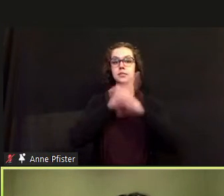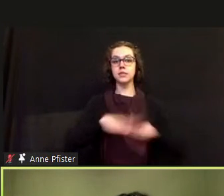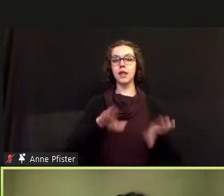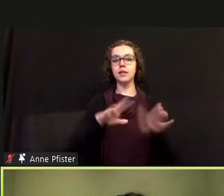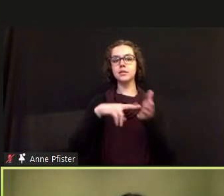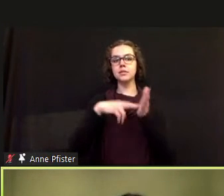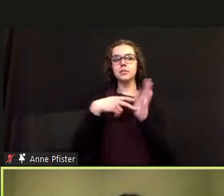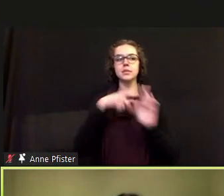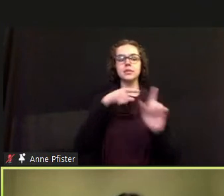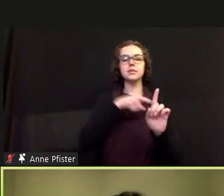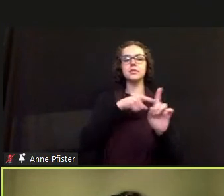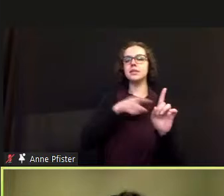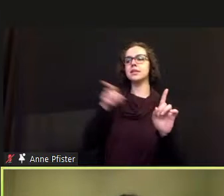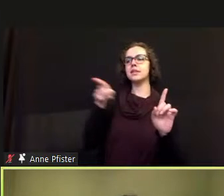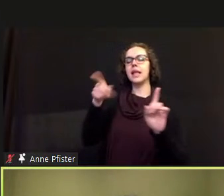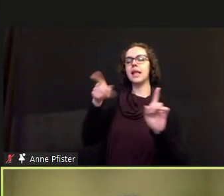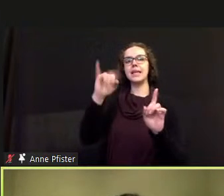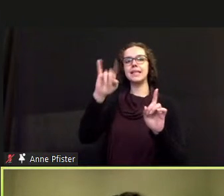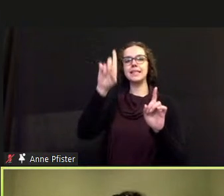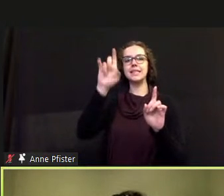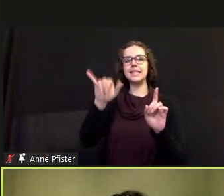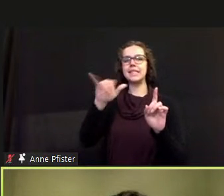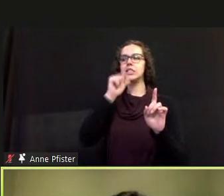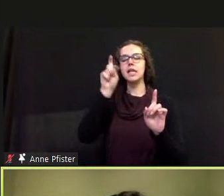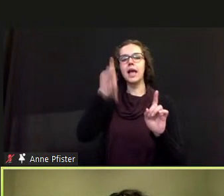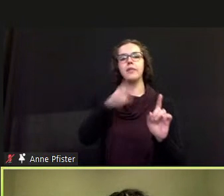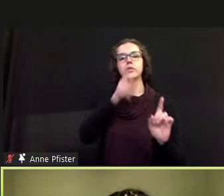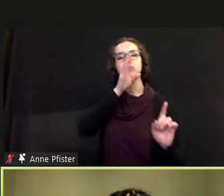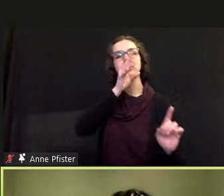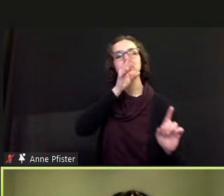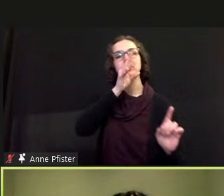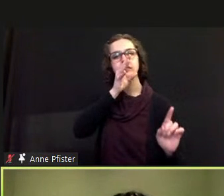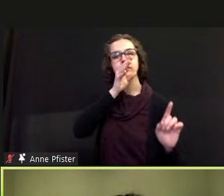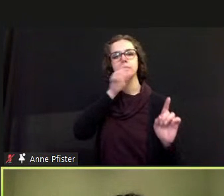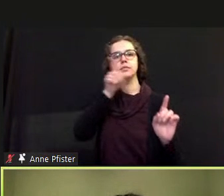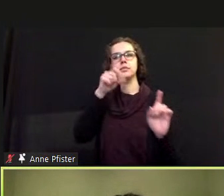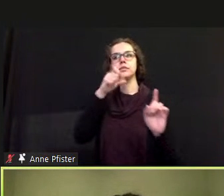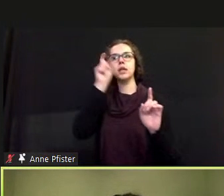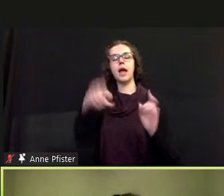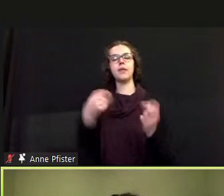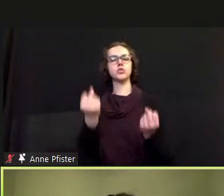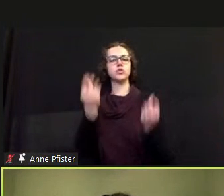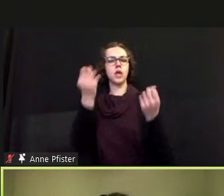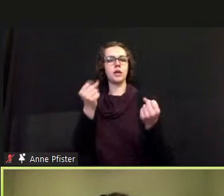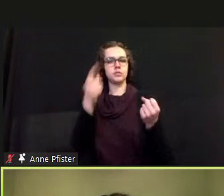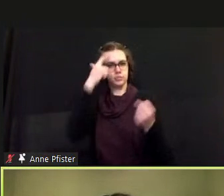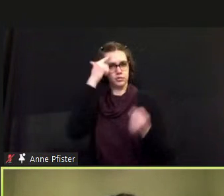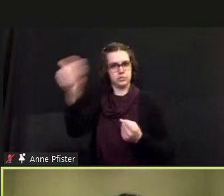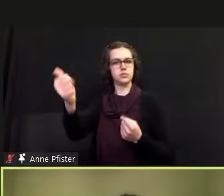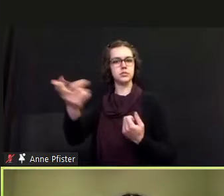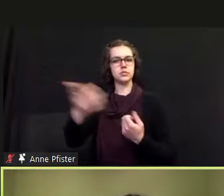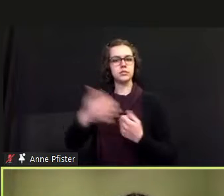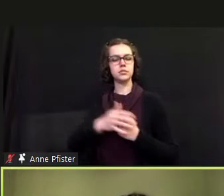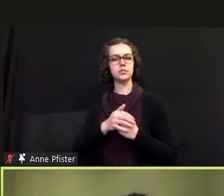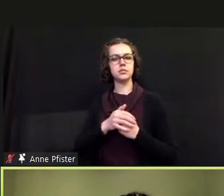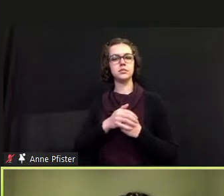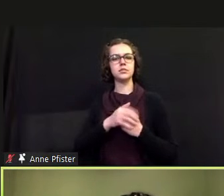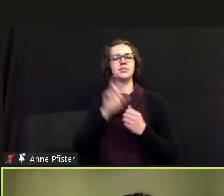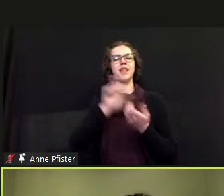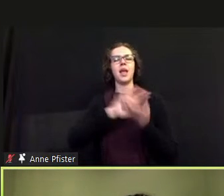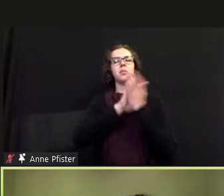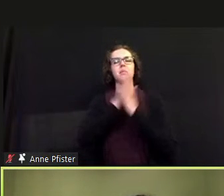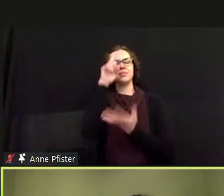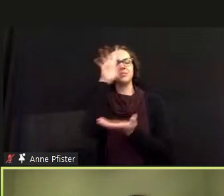his voice or to speak with his voice and could keep his mouth shut or choose not to sign, which was then a point of confusion, right?